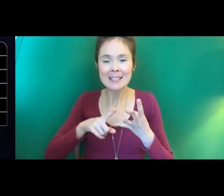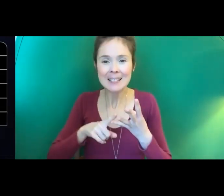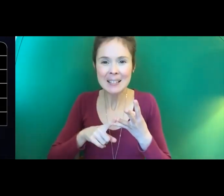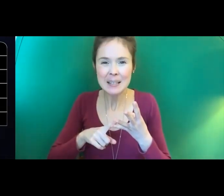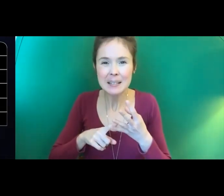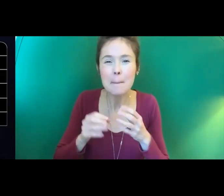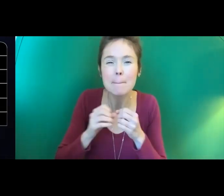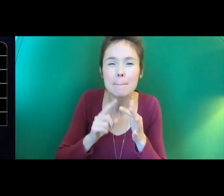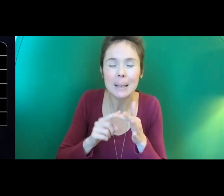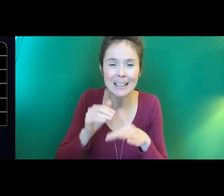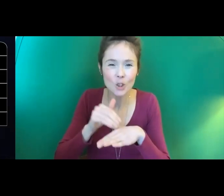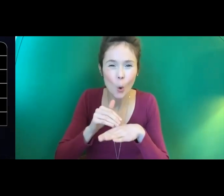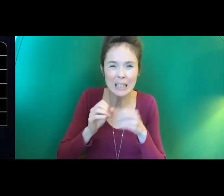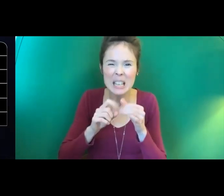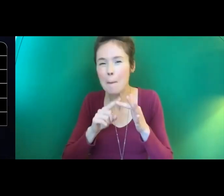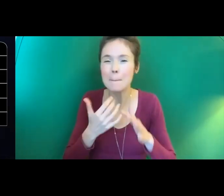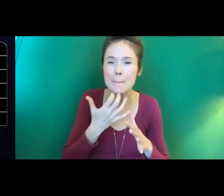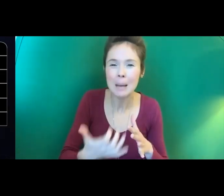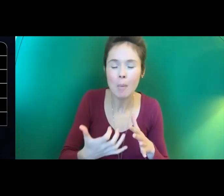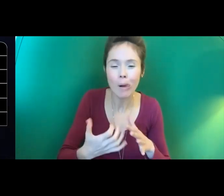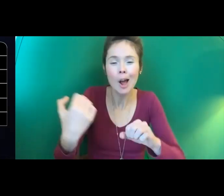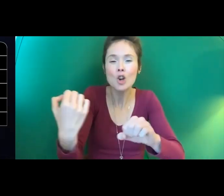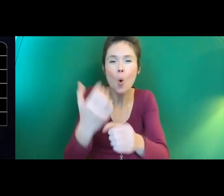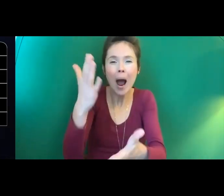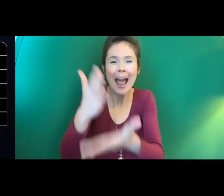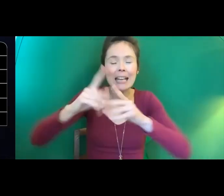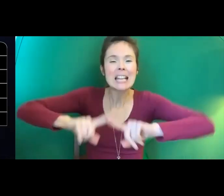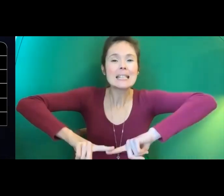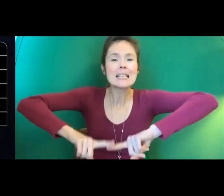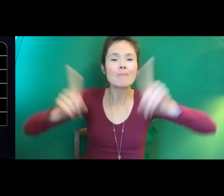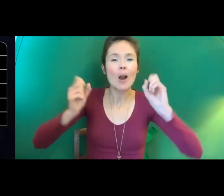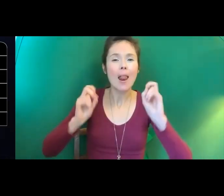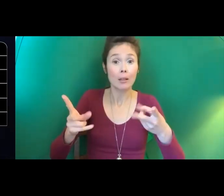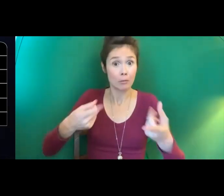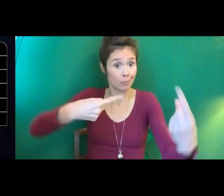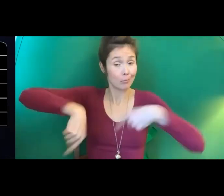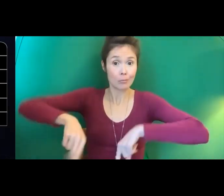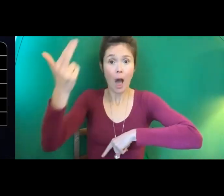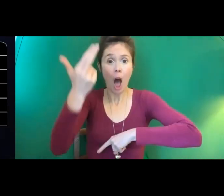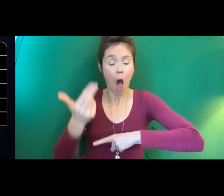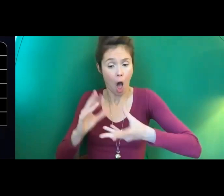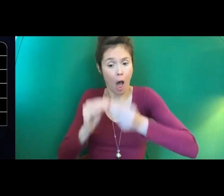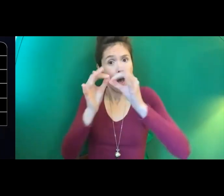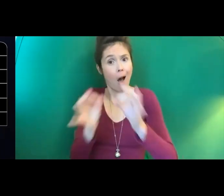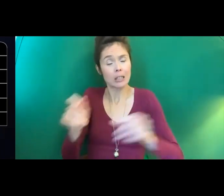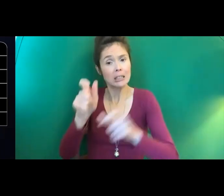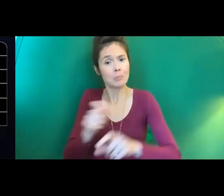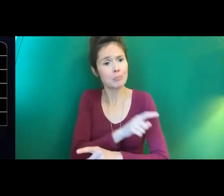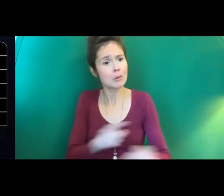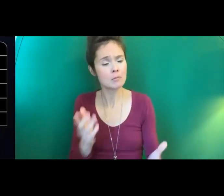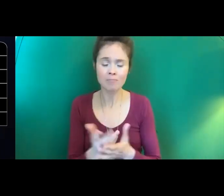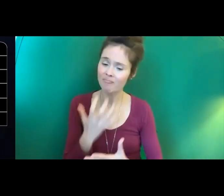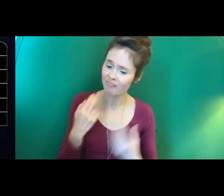bold and doing things differently. And as artists, that's what we do. We do things differently and be bold and brave